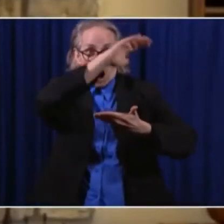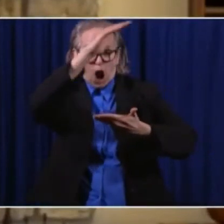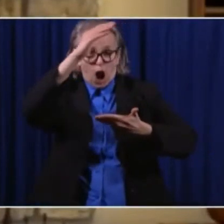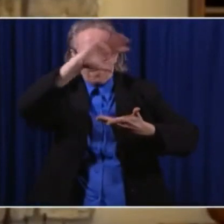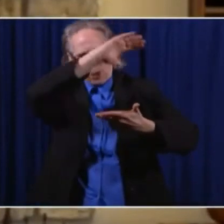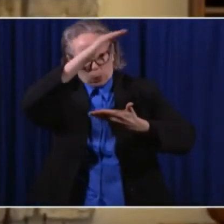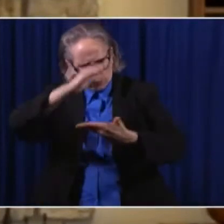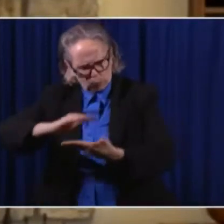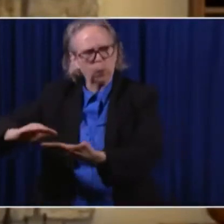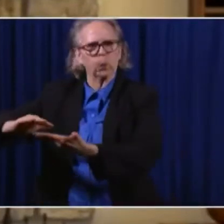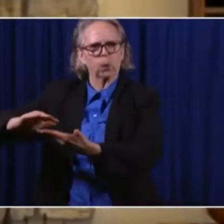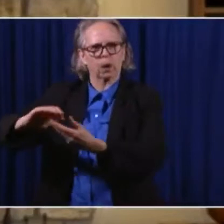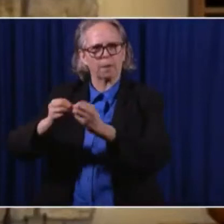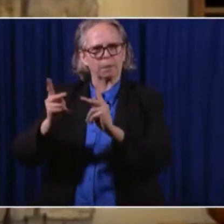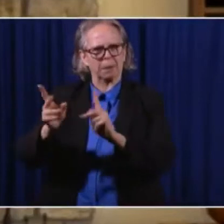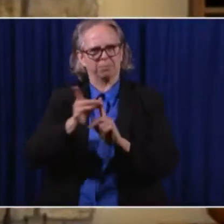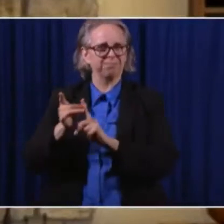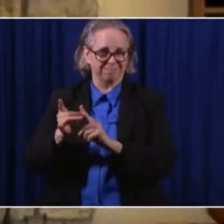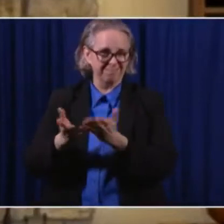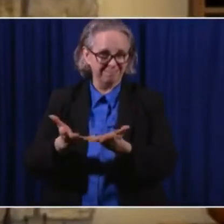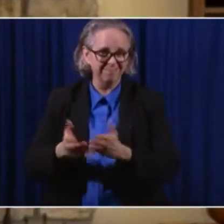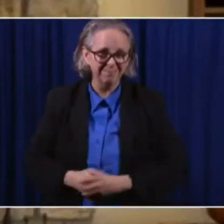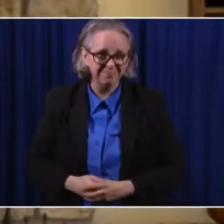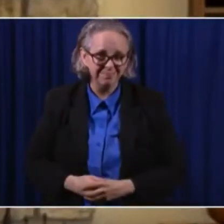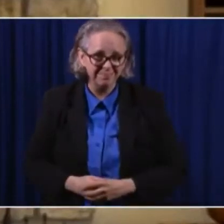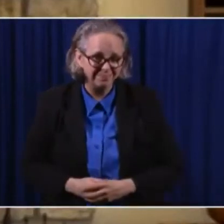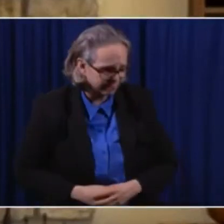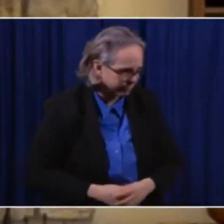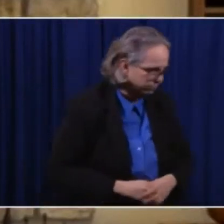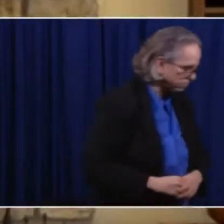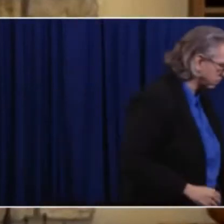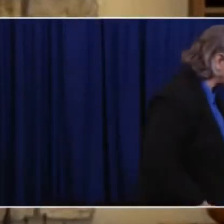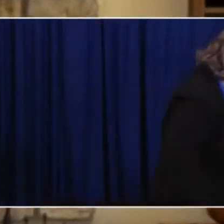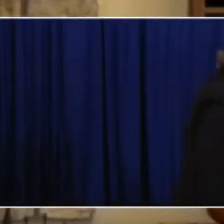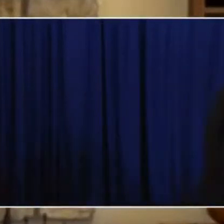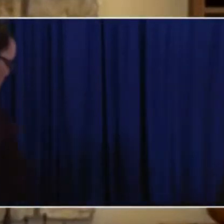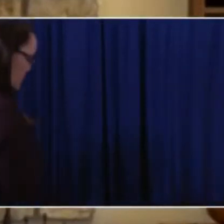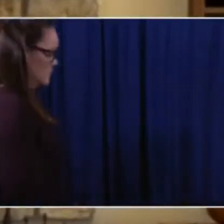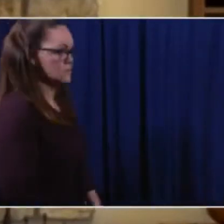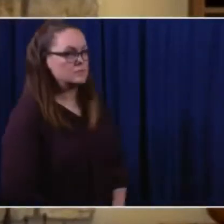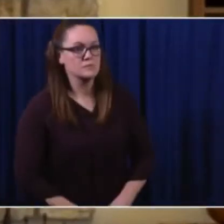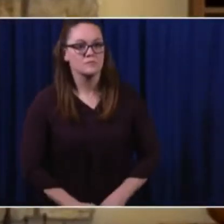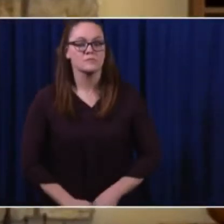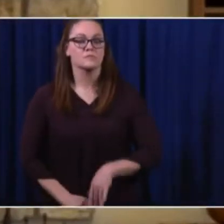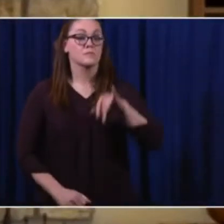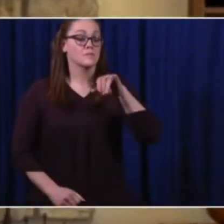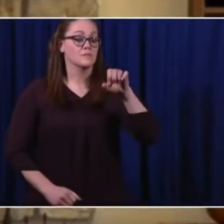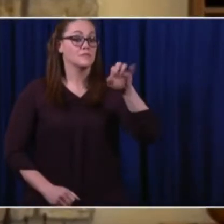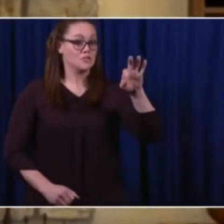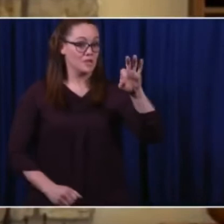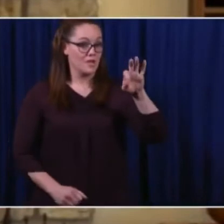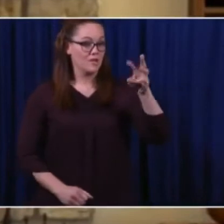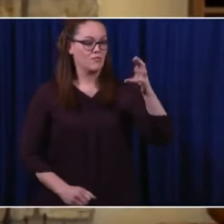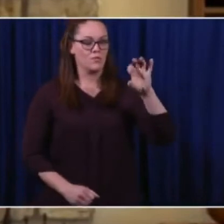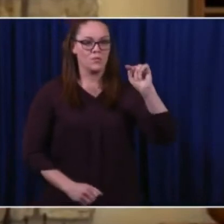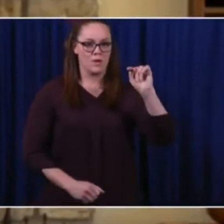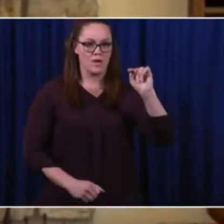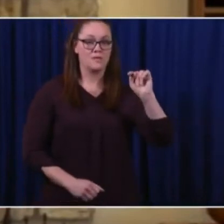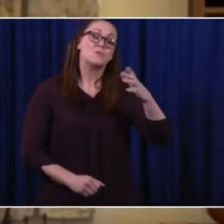Next question is from Jeff Reddick at WSYX in Columbus. Afternoon, Governor. Jeff? Does